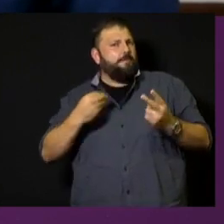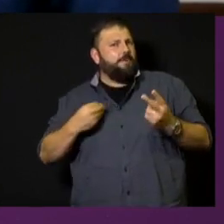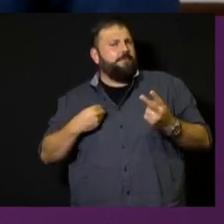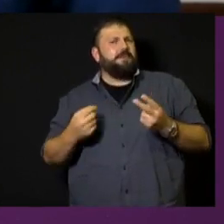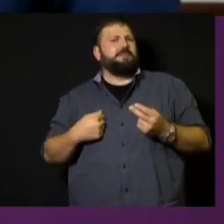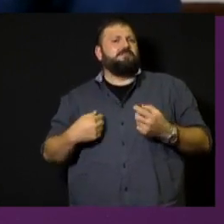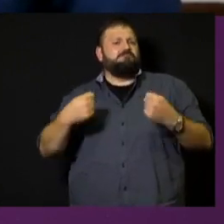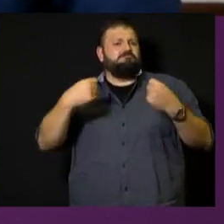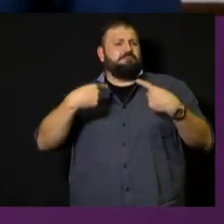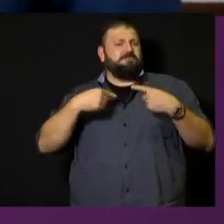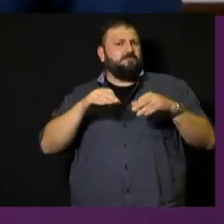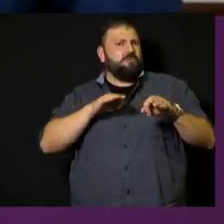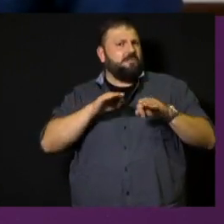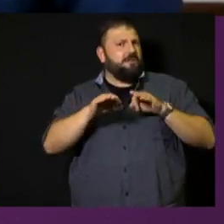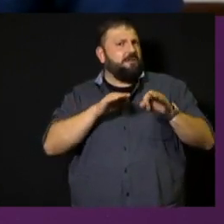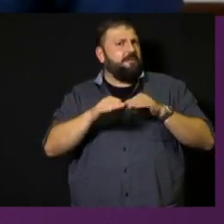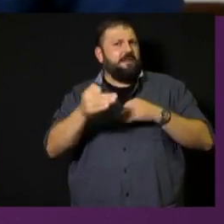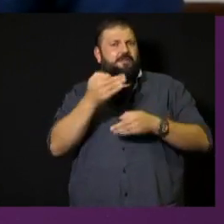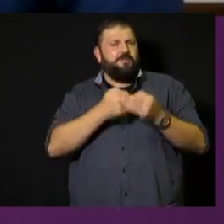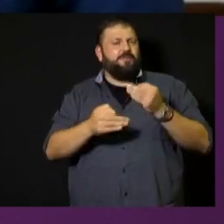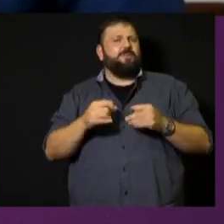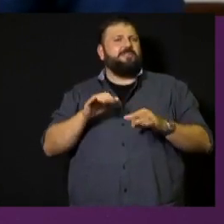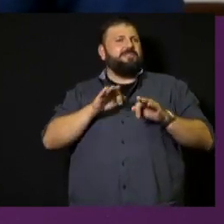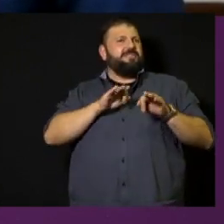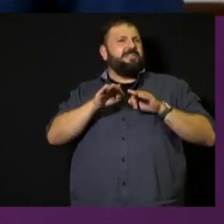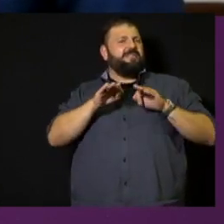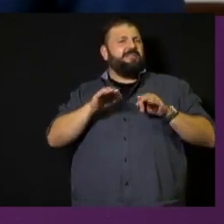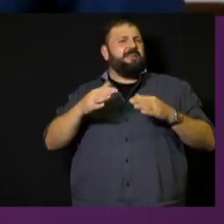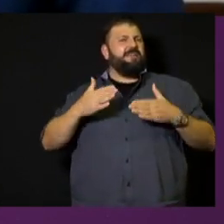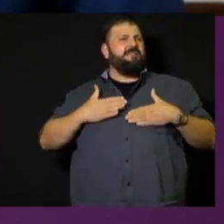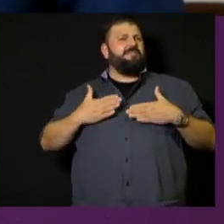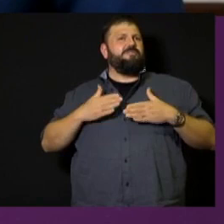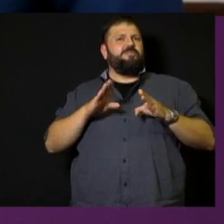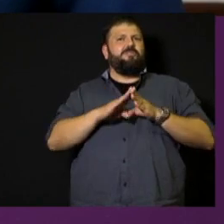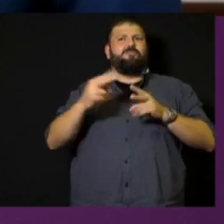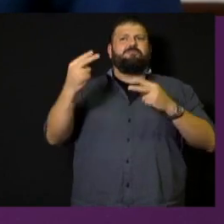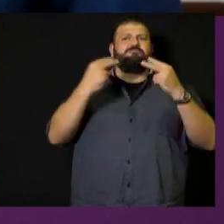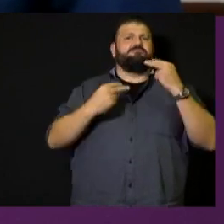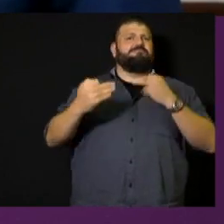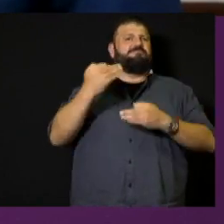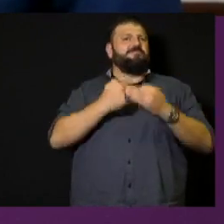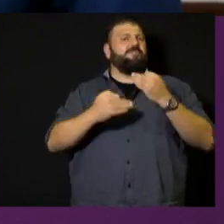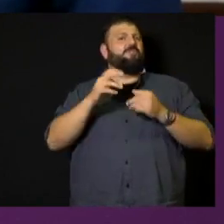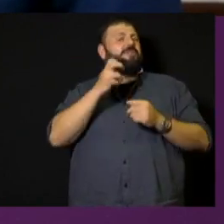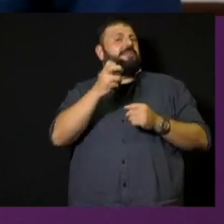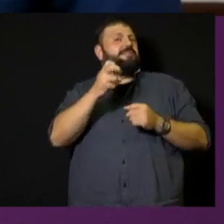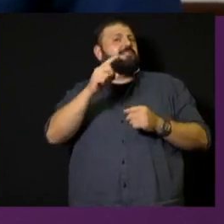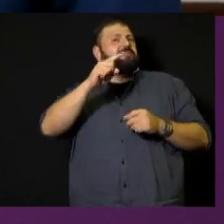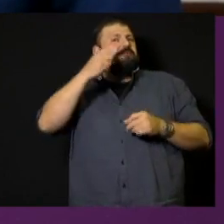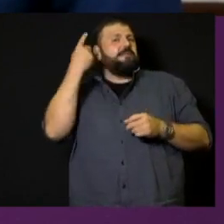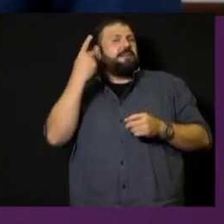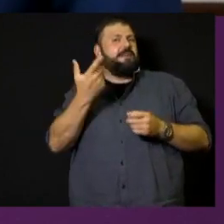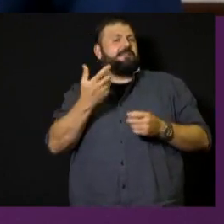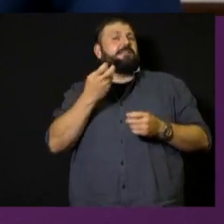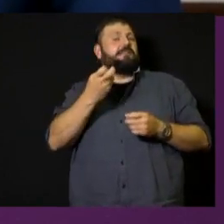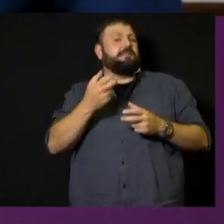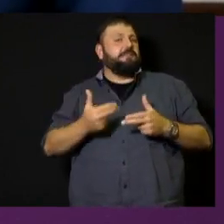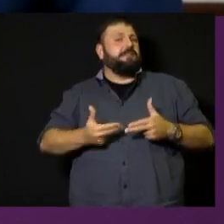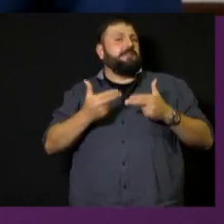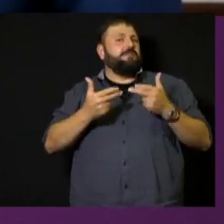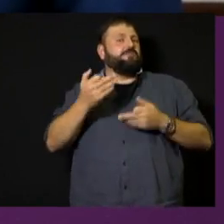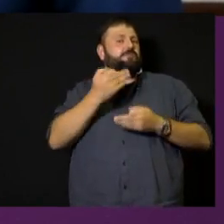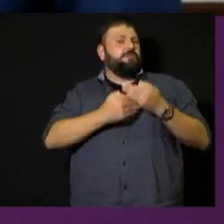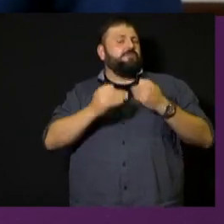working in yourself. Manuel talked about this, working on your ego, because the more you advance in this